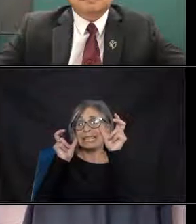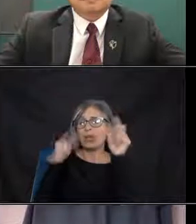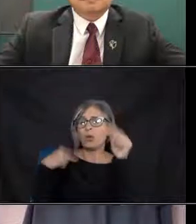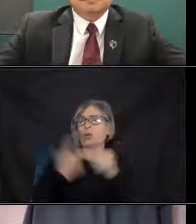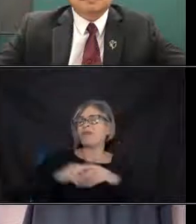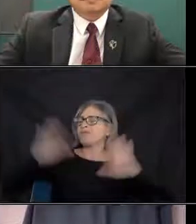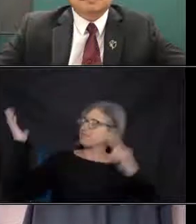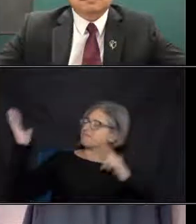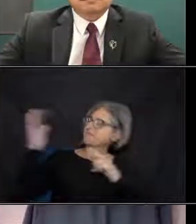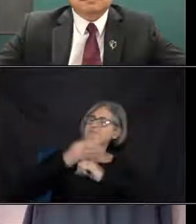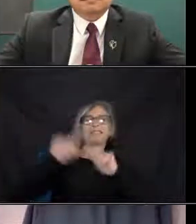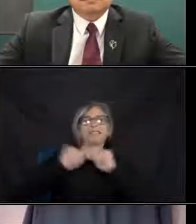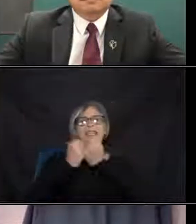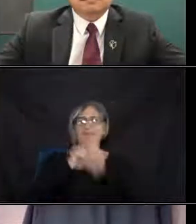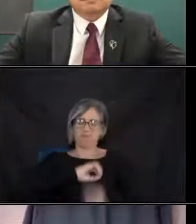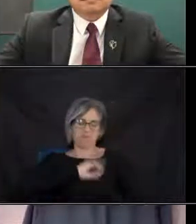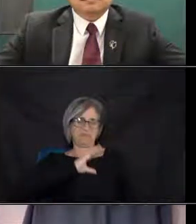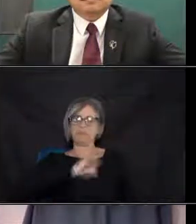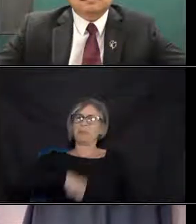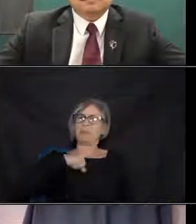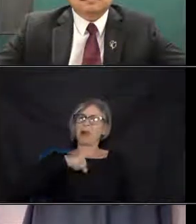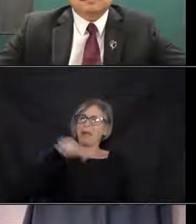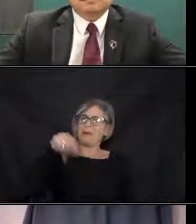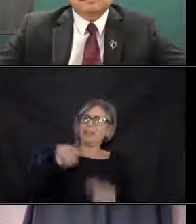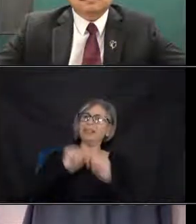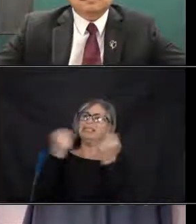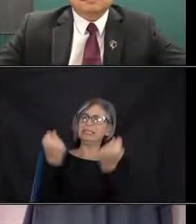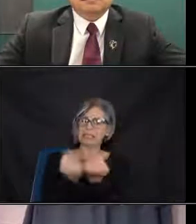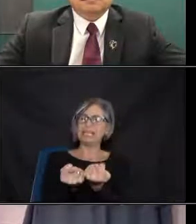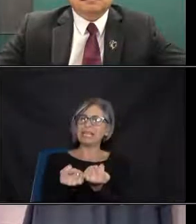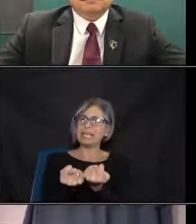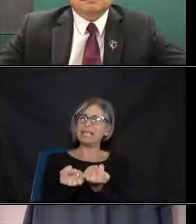fantastic team. I'm very proud of our team. And